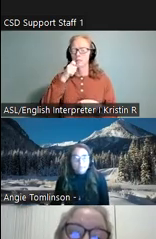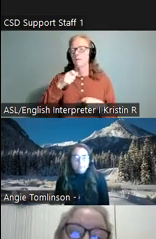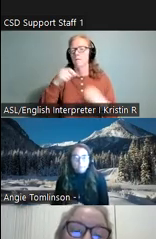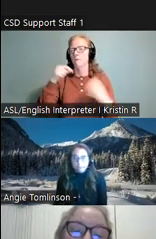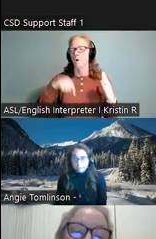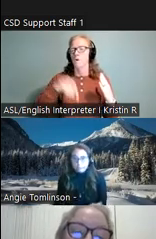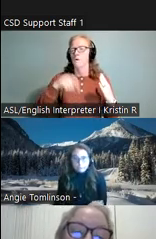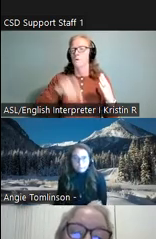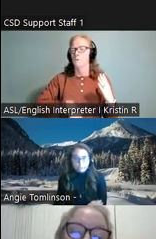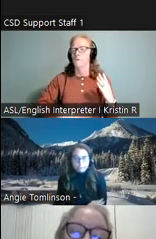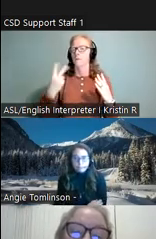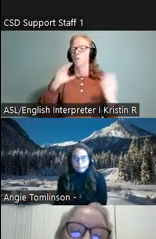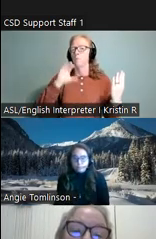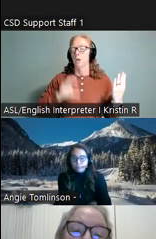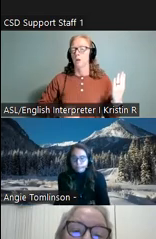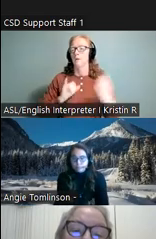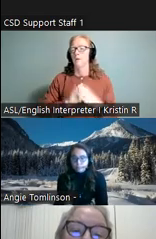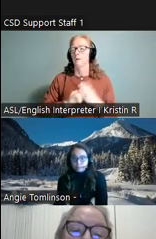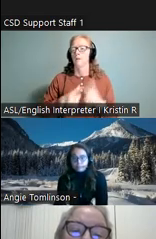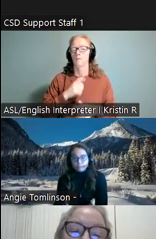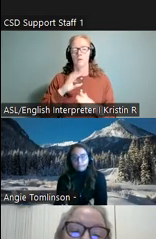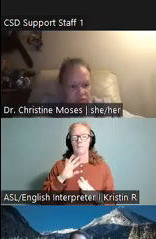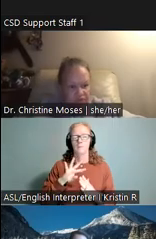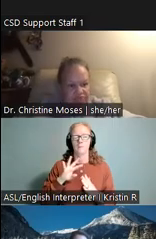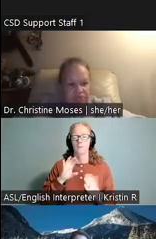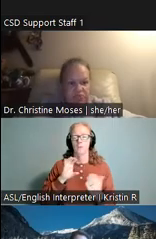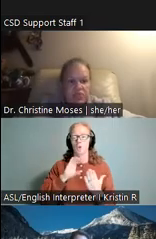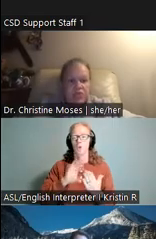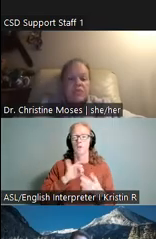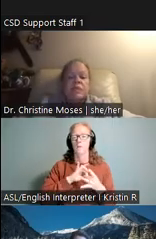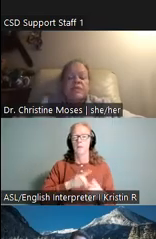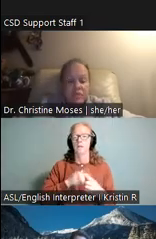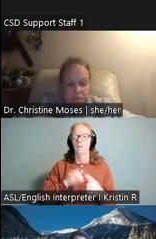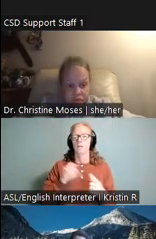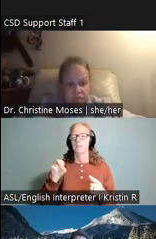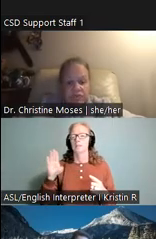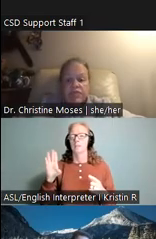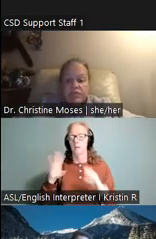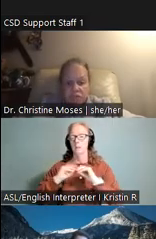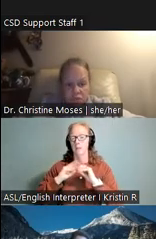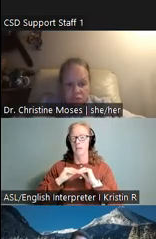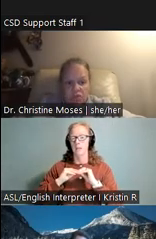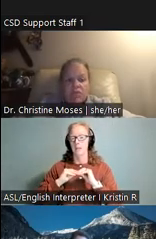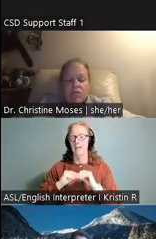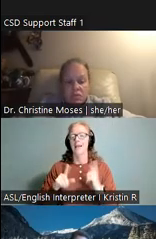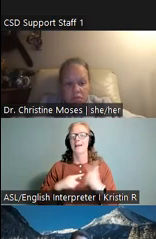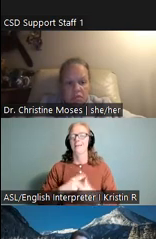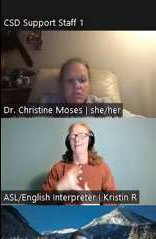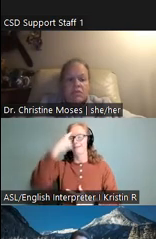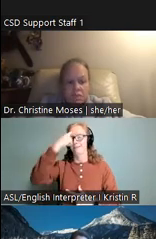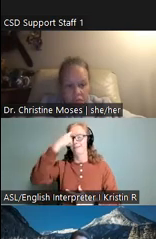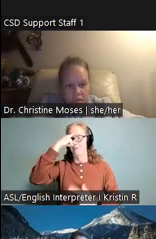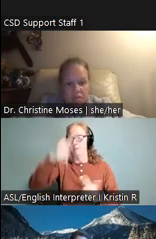just go to the two paragraphs that came out of the charter that relate to this particular subcommittee and get that in our minds before